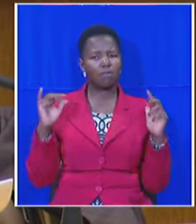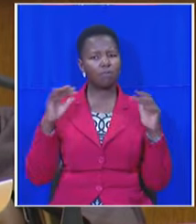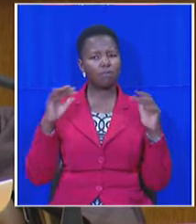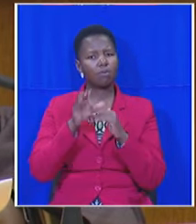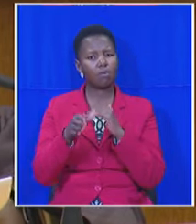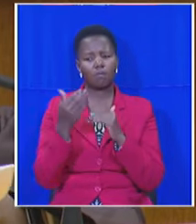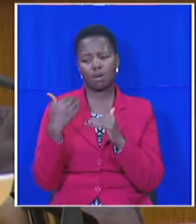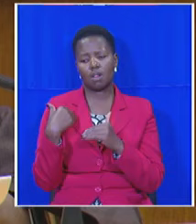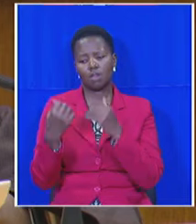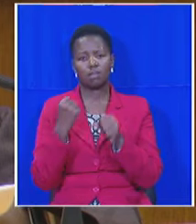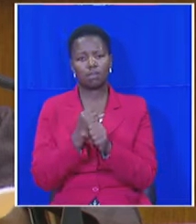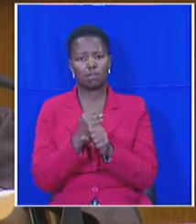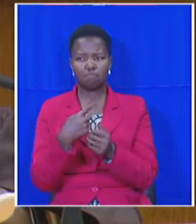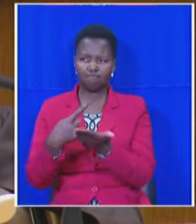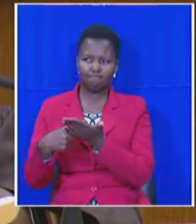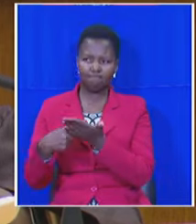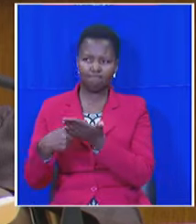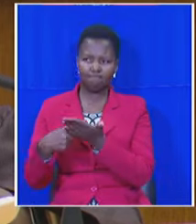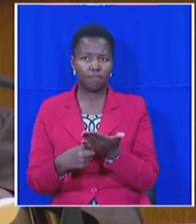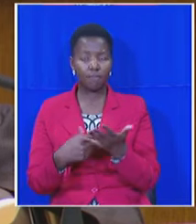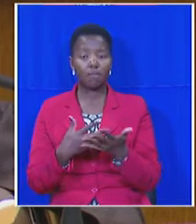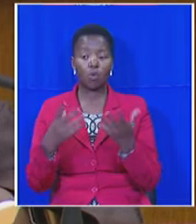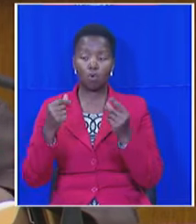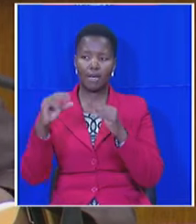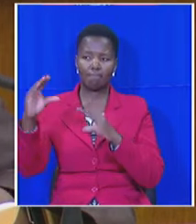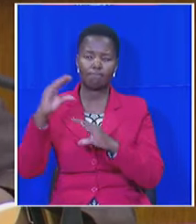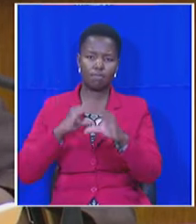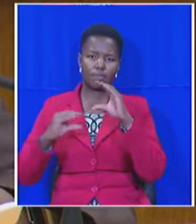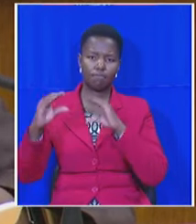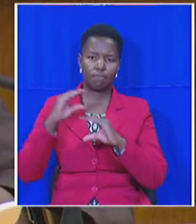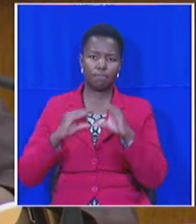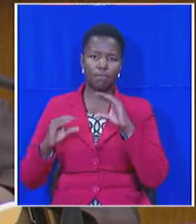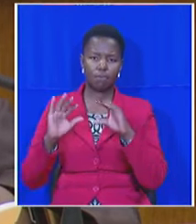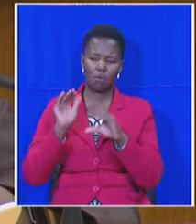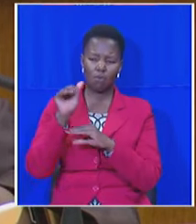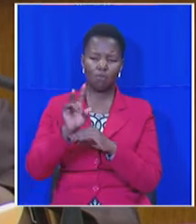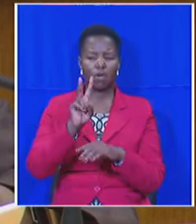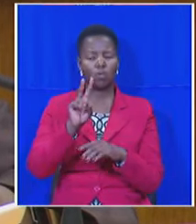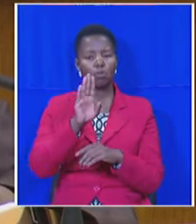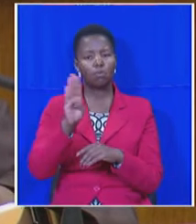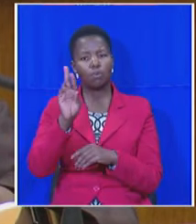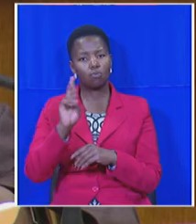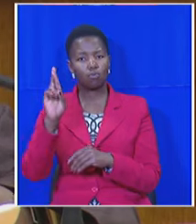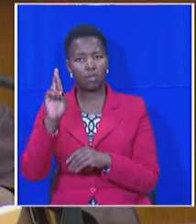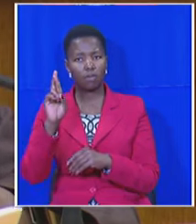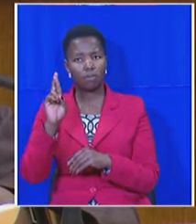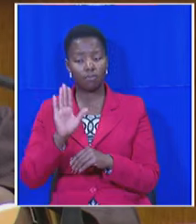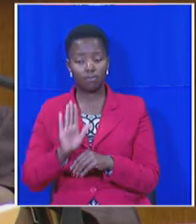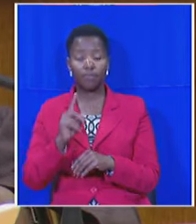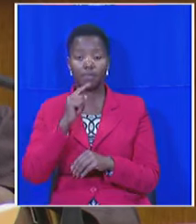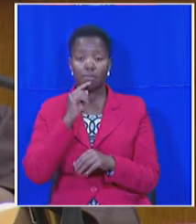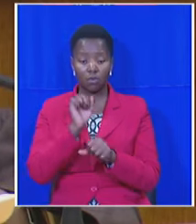imali enengi endlula ku92 billion rand ezokwenza amathuba ombereko nokuceda